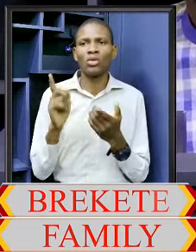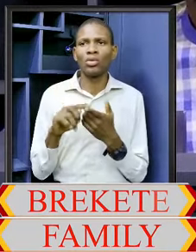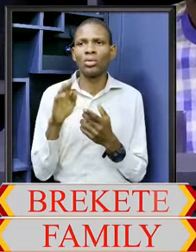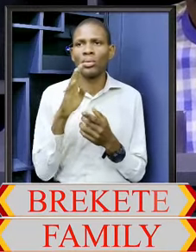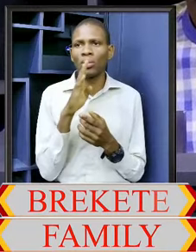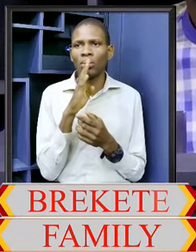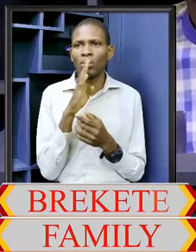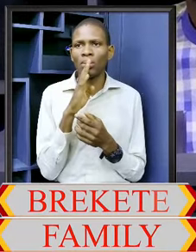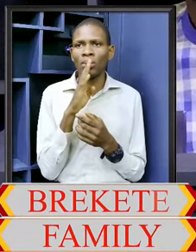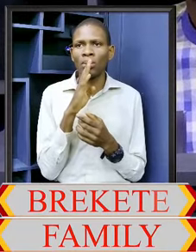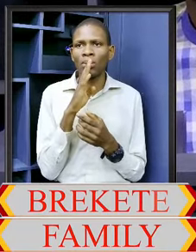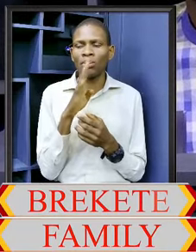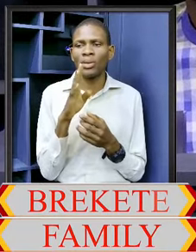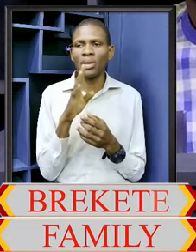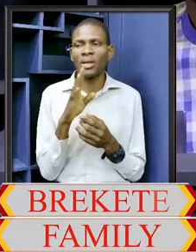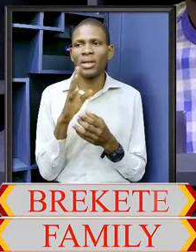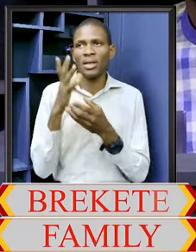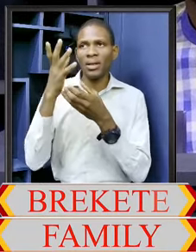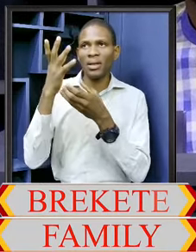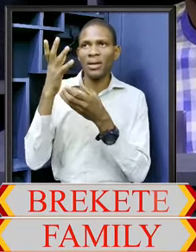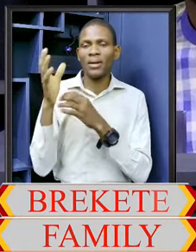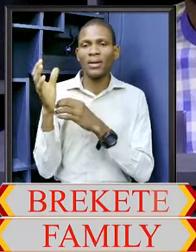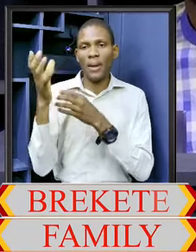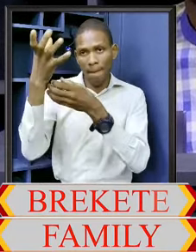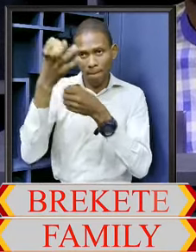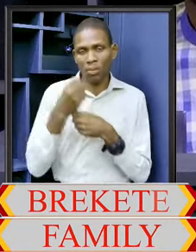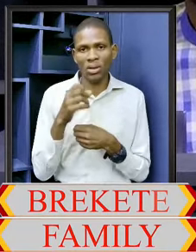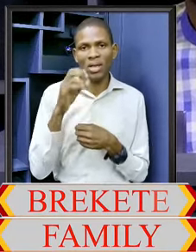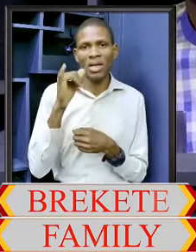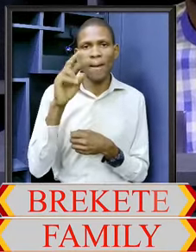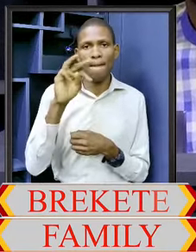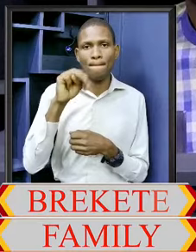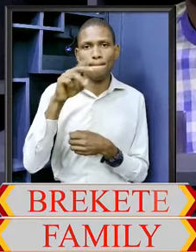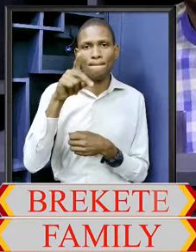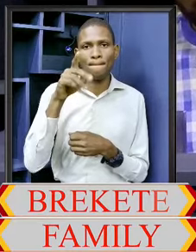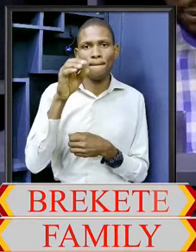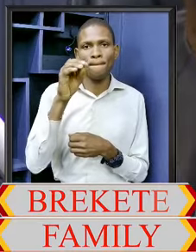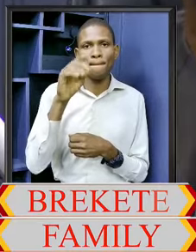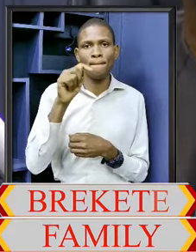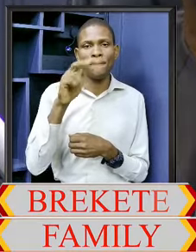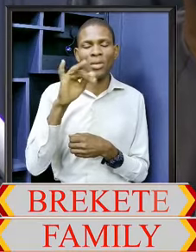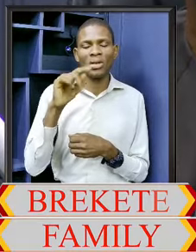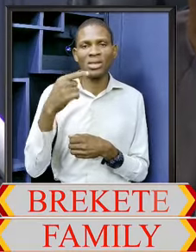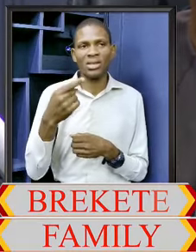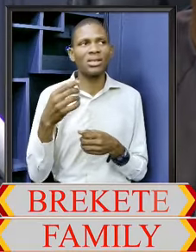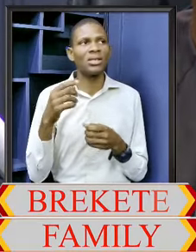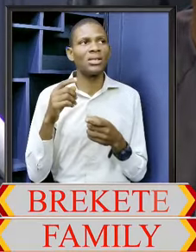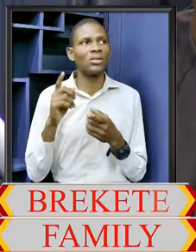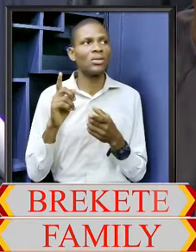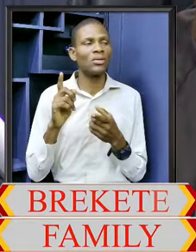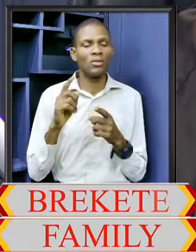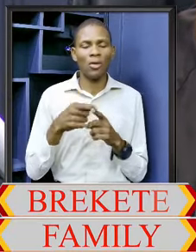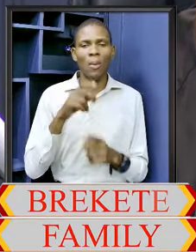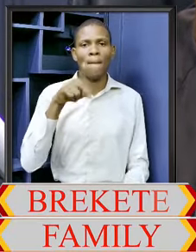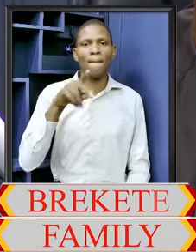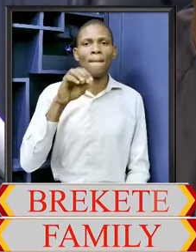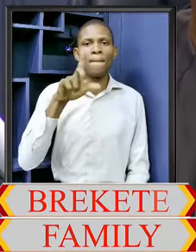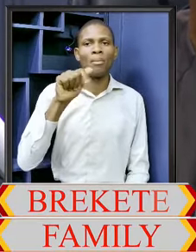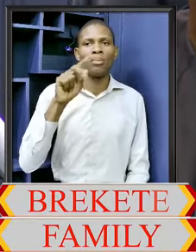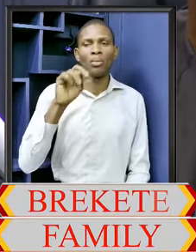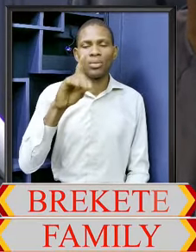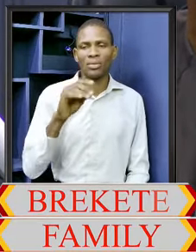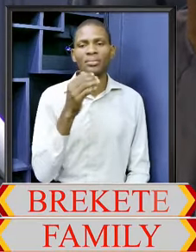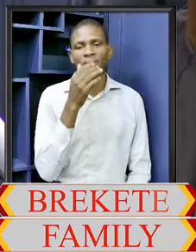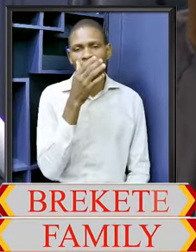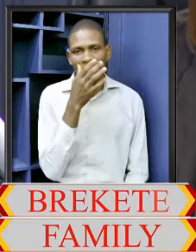be importing it. Importing it. To Poland. To Europe, yes. And we there for Nigeria here, they look for waiting we go take grow our